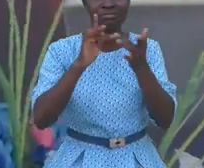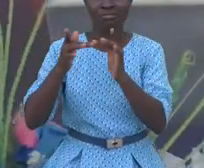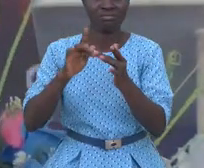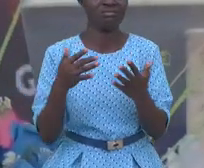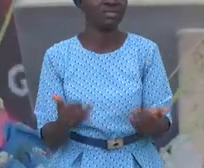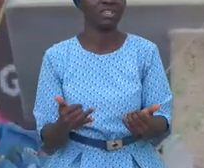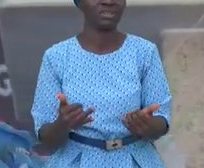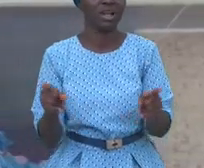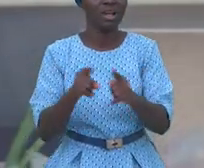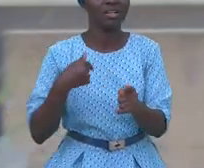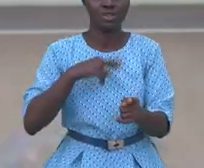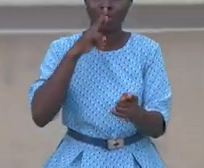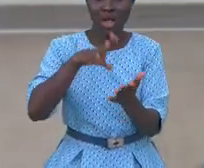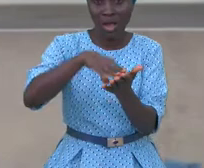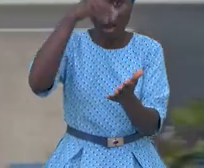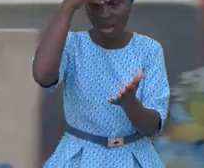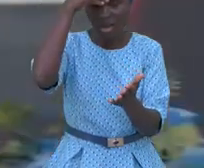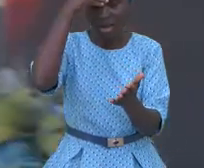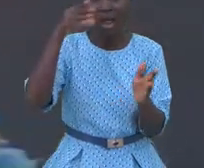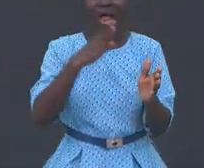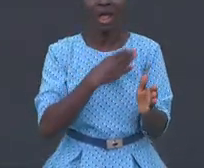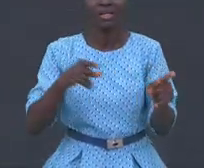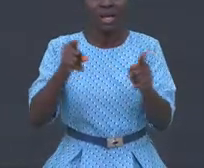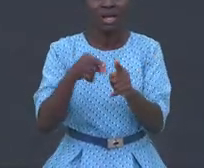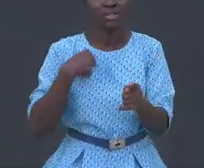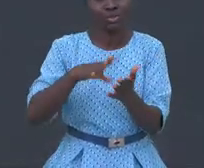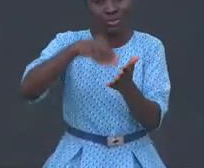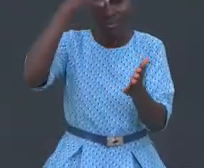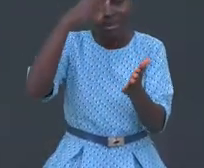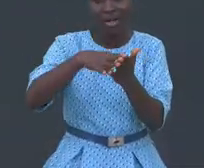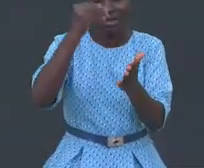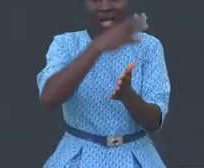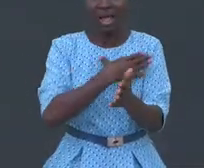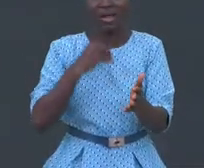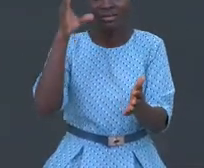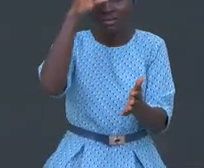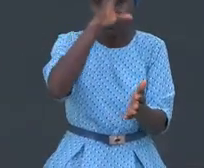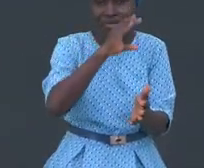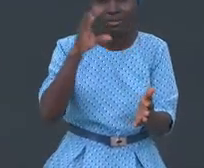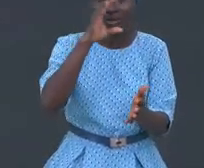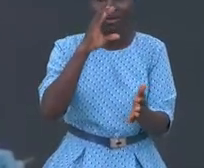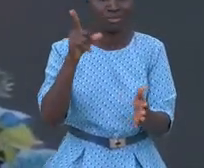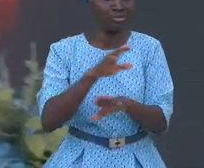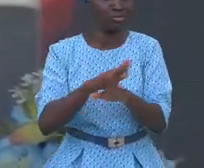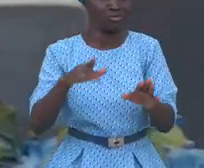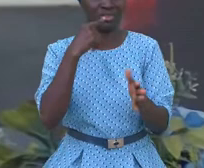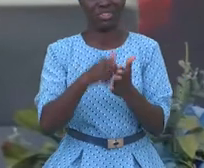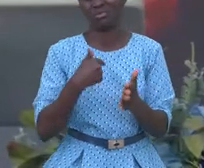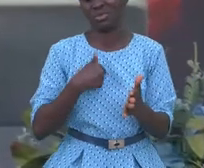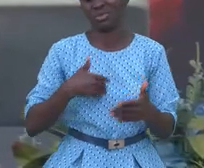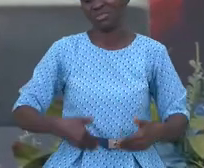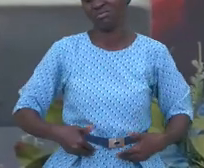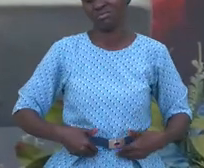we're learning. And as we explore, and we don't just stay, we're too young to stay on one